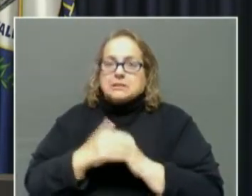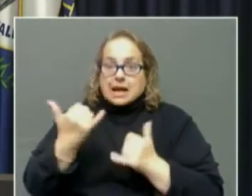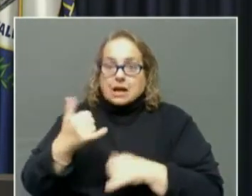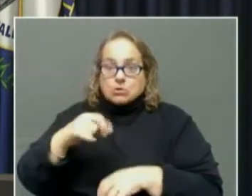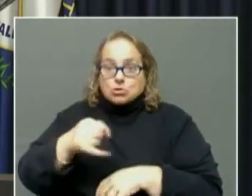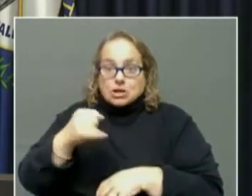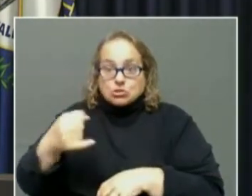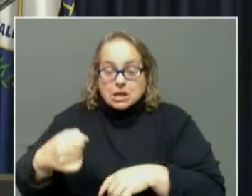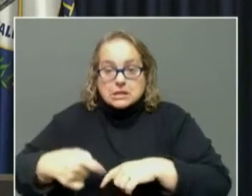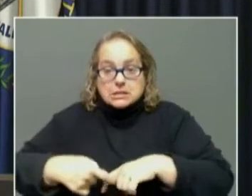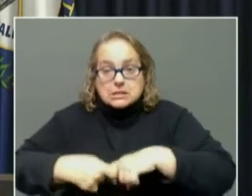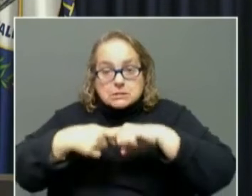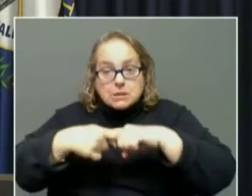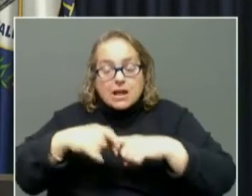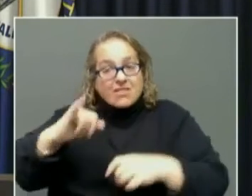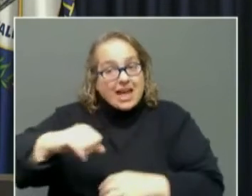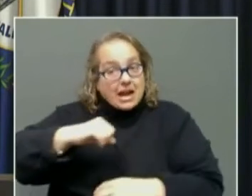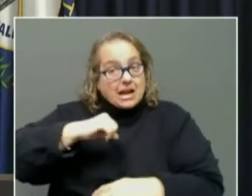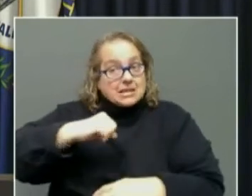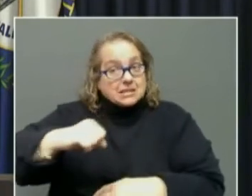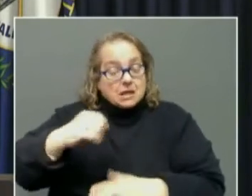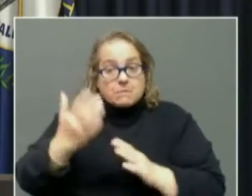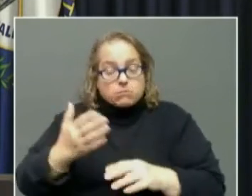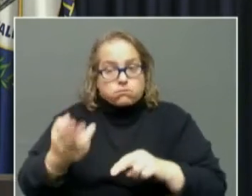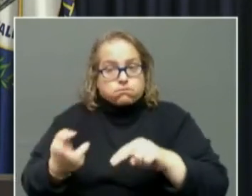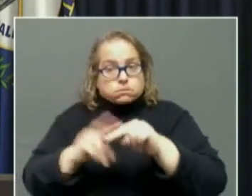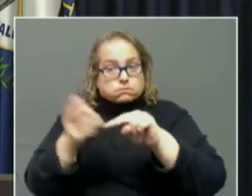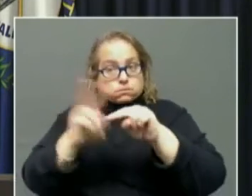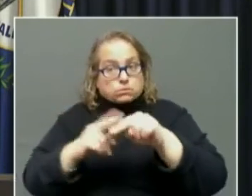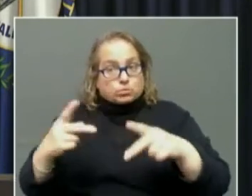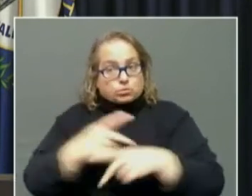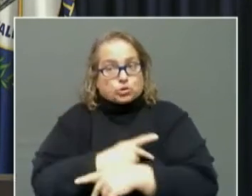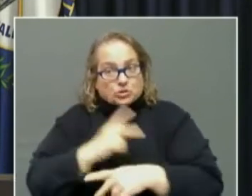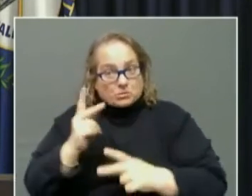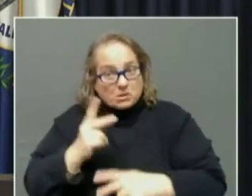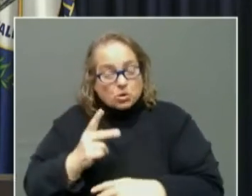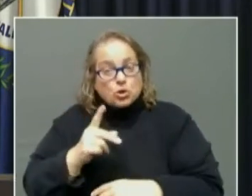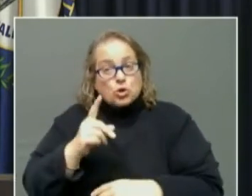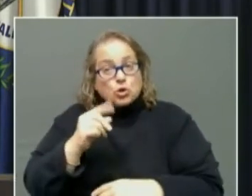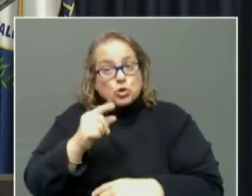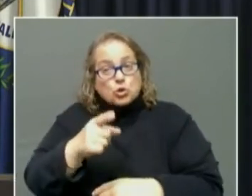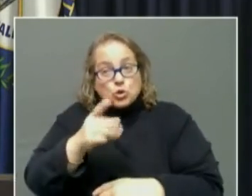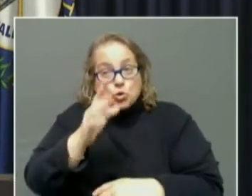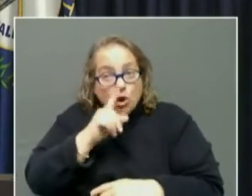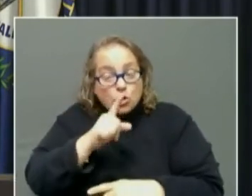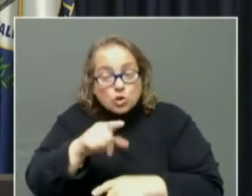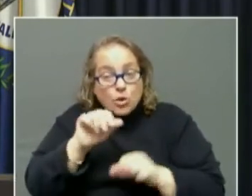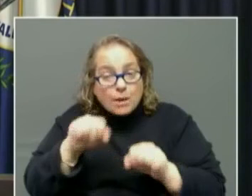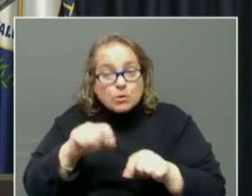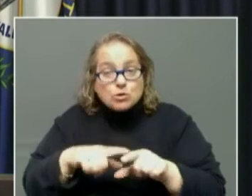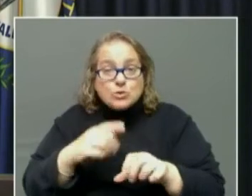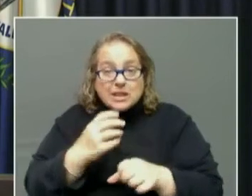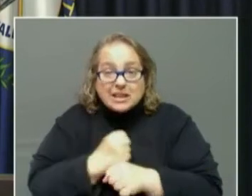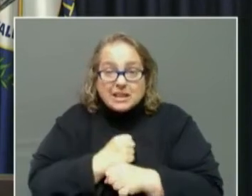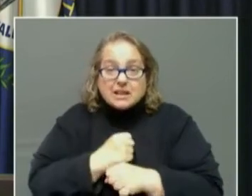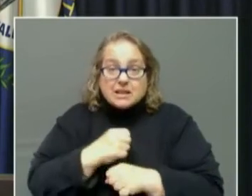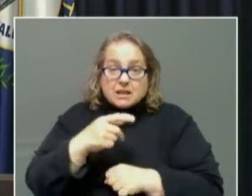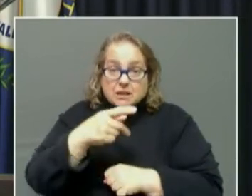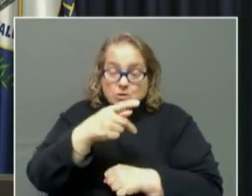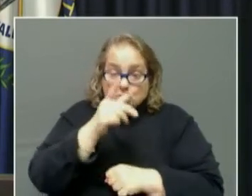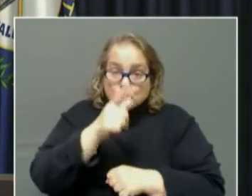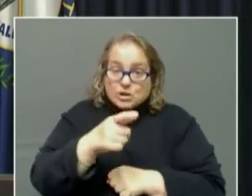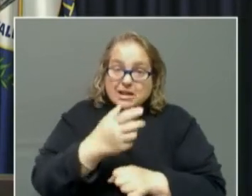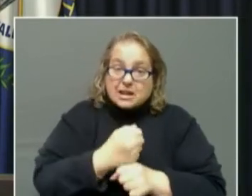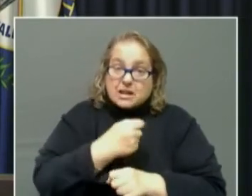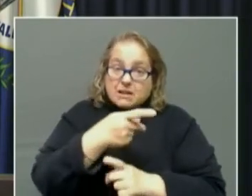that hesitancy might be increased, but be more. Would you consider, or are you able to get only the Pfizer or Moderna